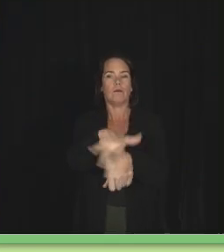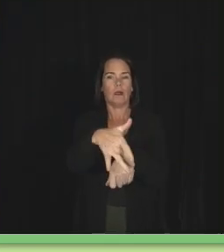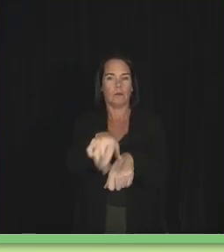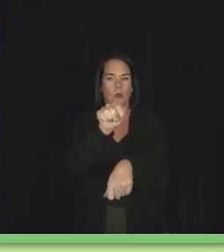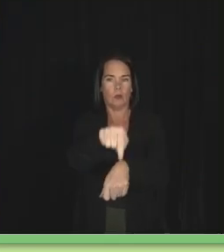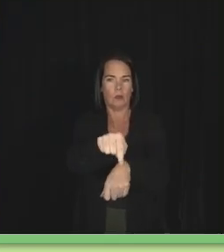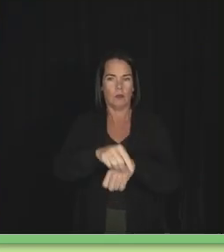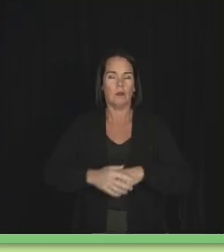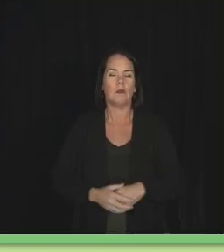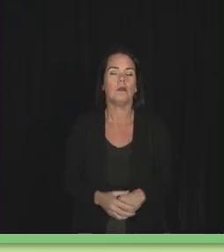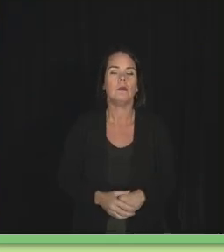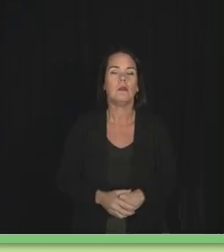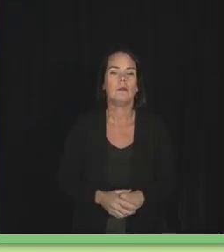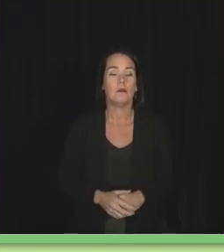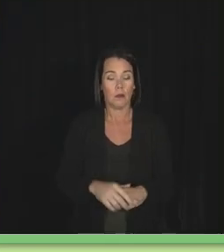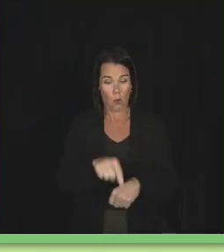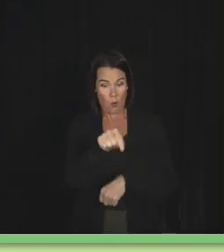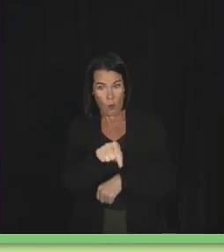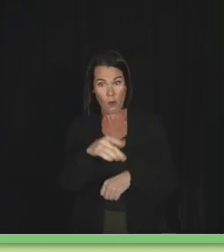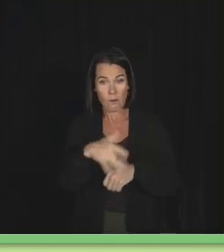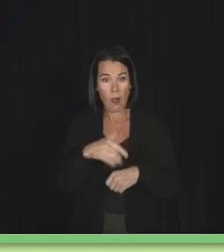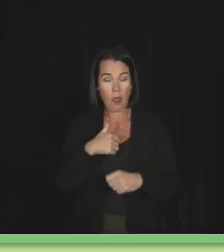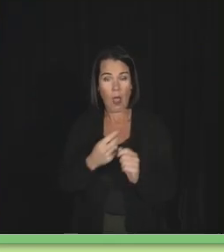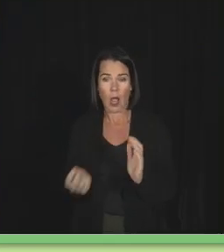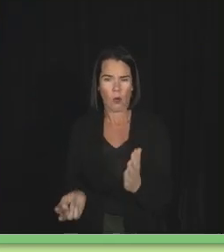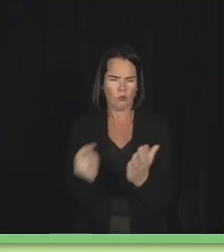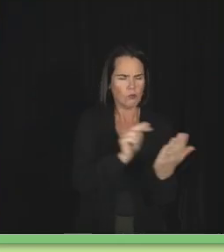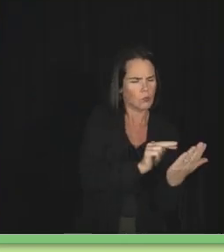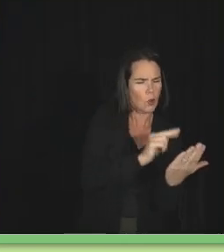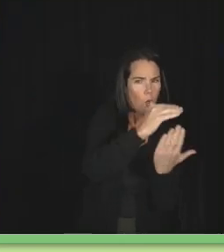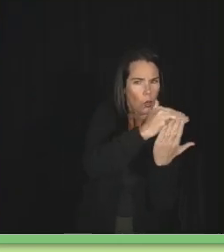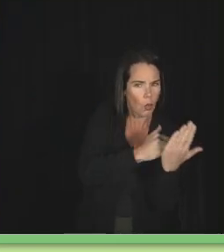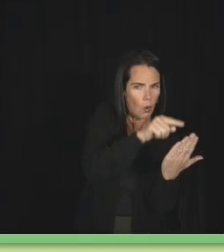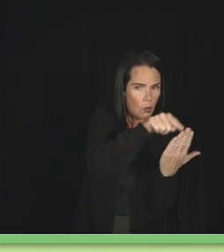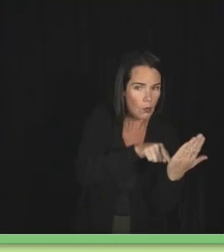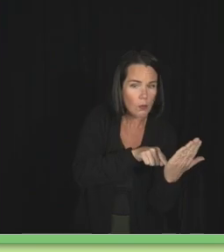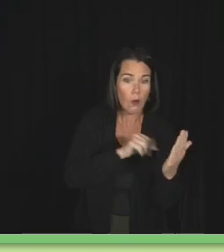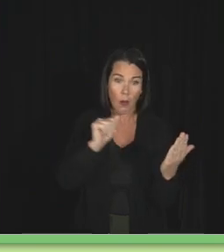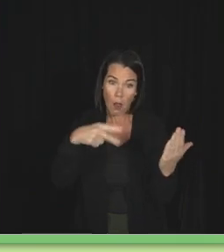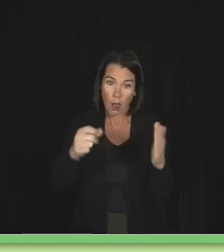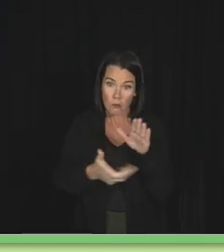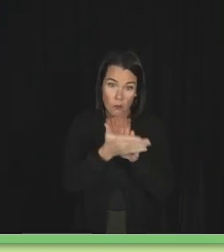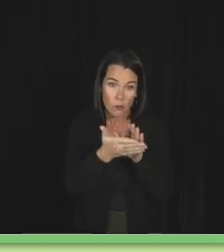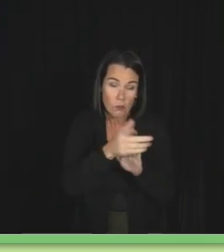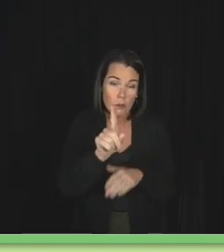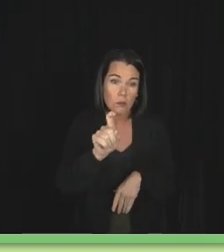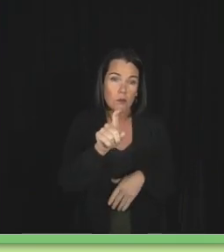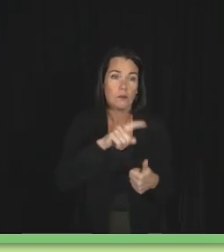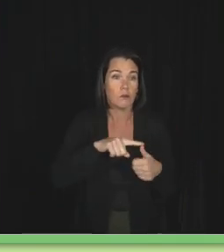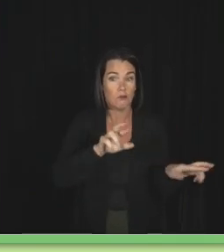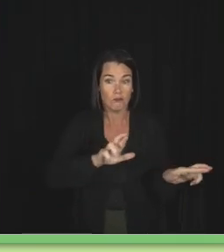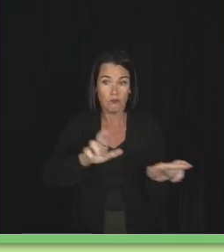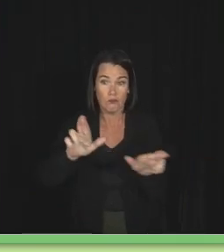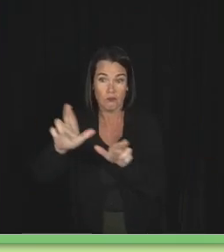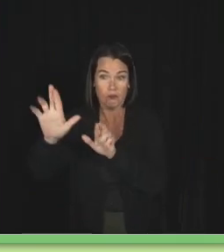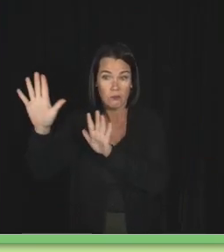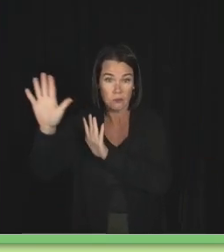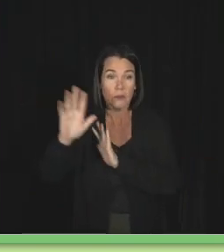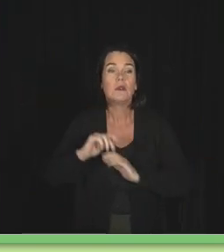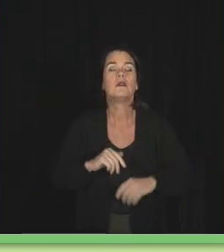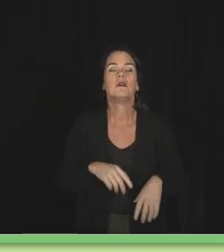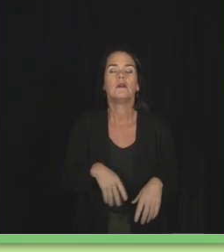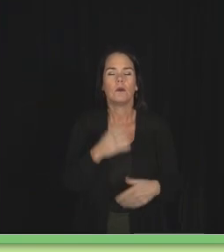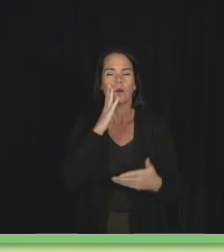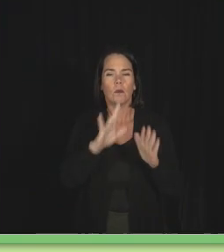And now it's available. I can look at the log to make sure that apps is running and becoming ready. It detects